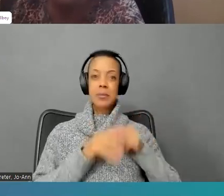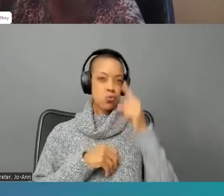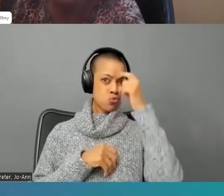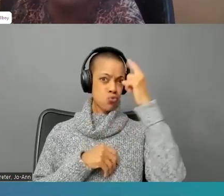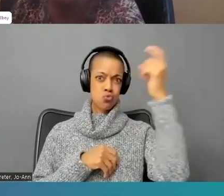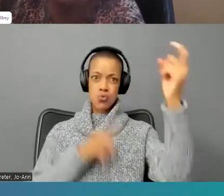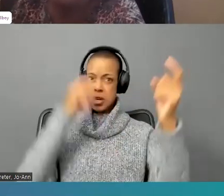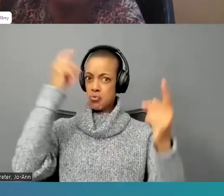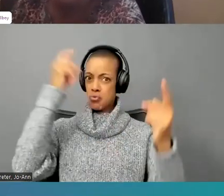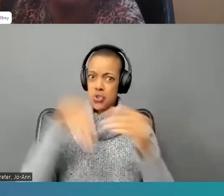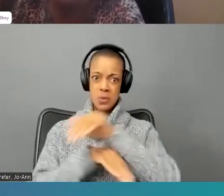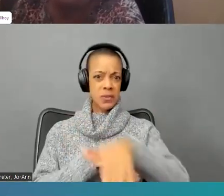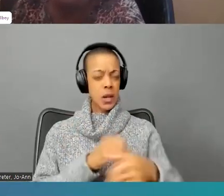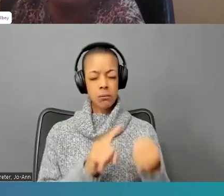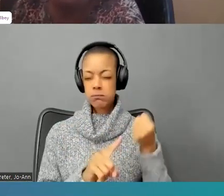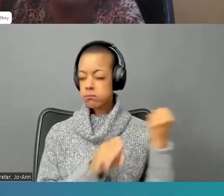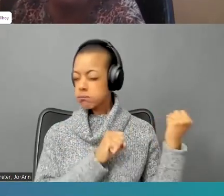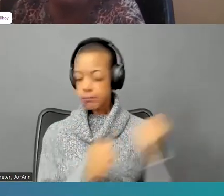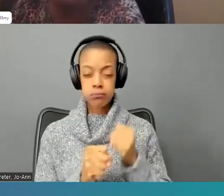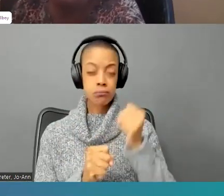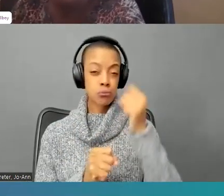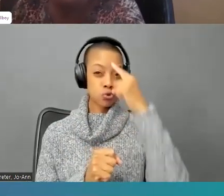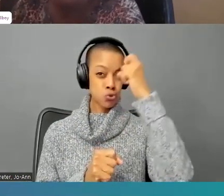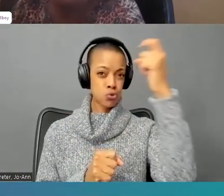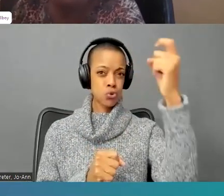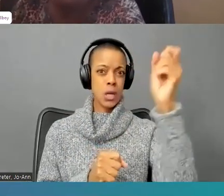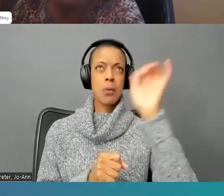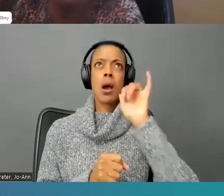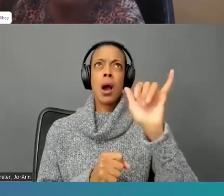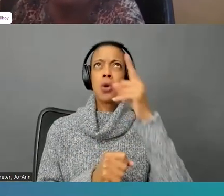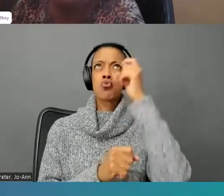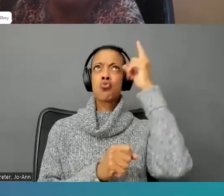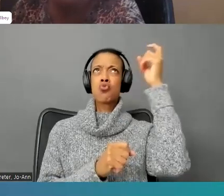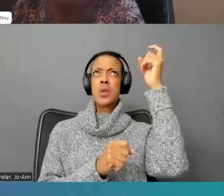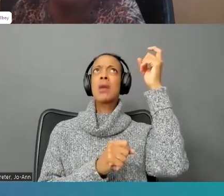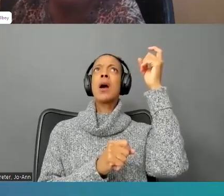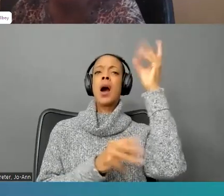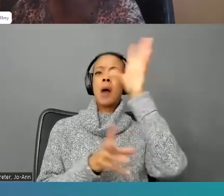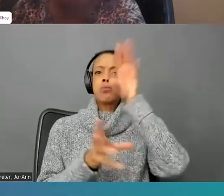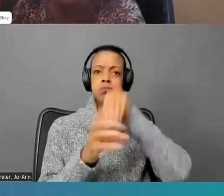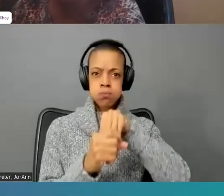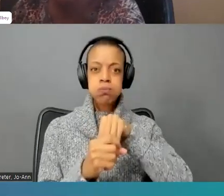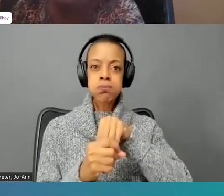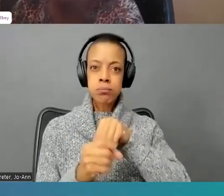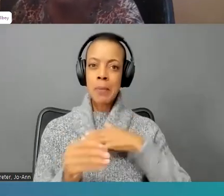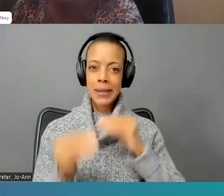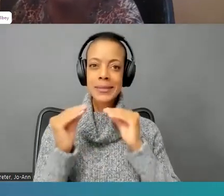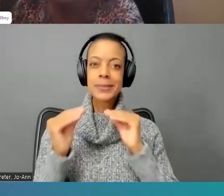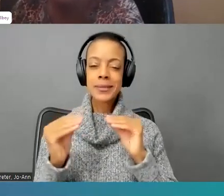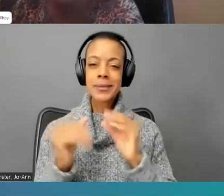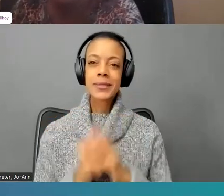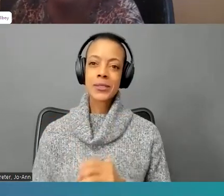dreams. And so I just... find myself being included in a lot of these